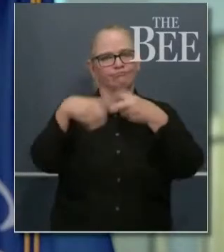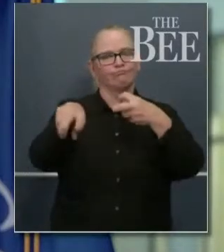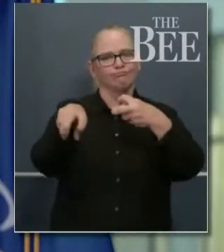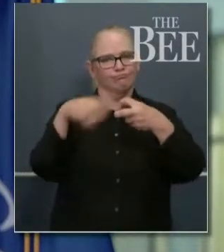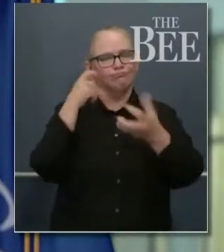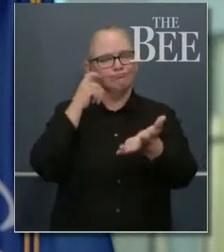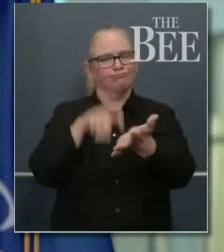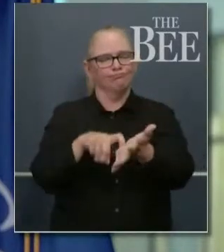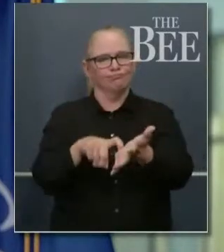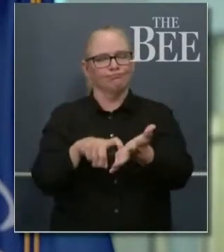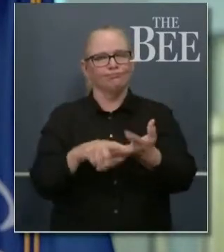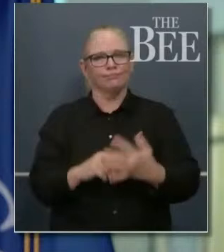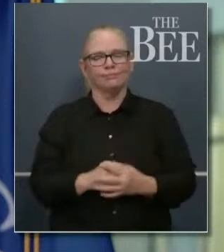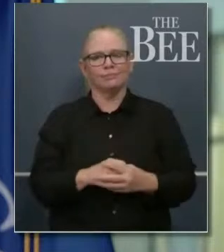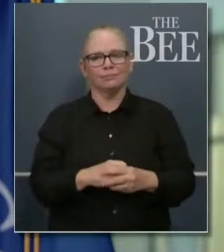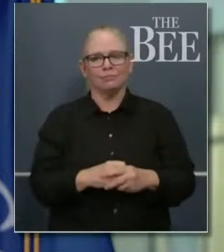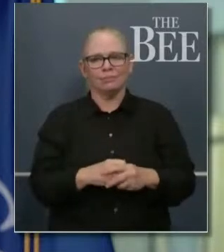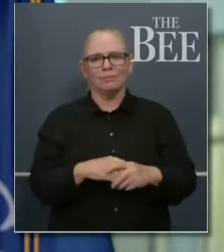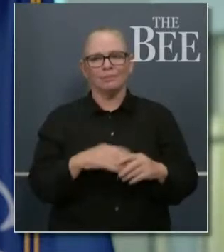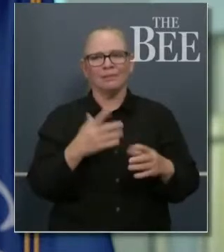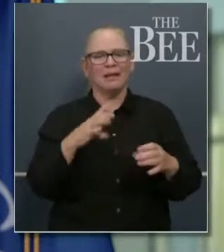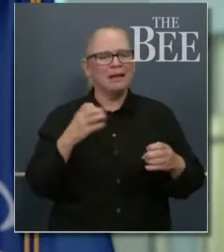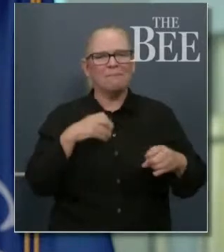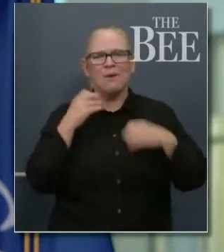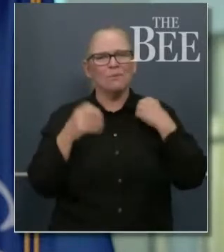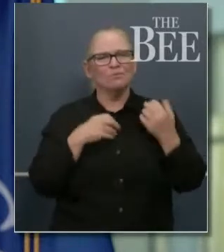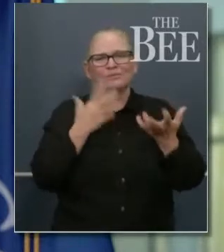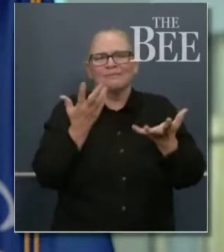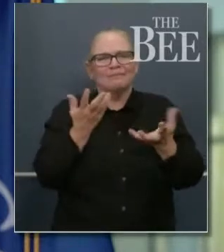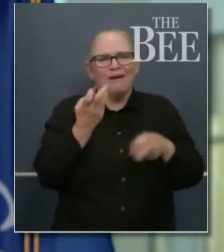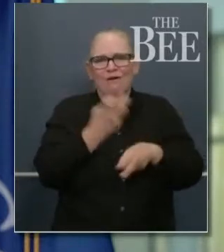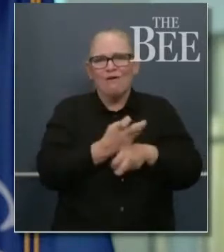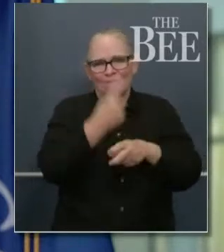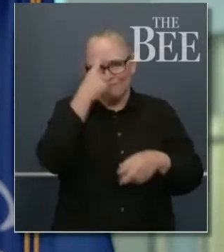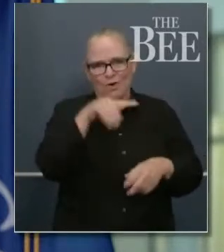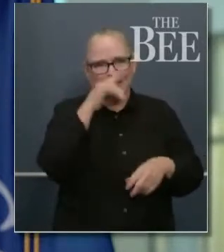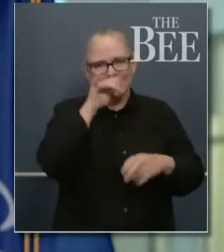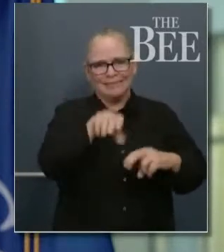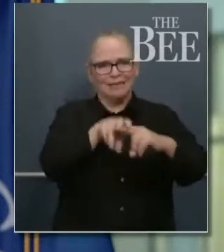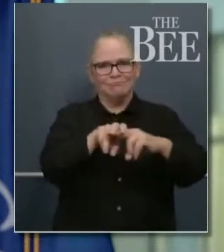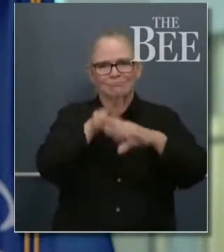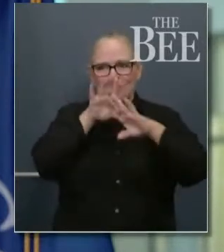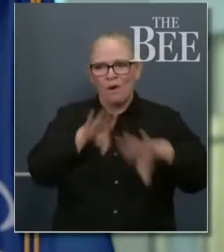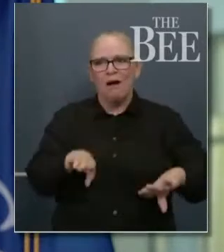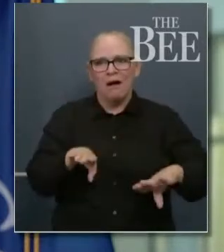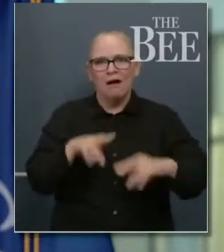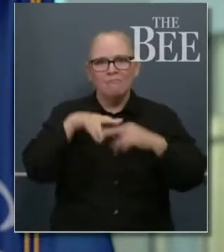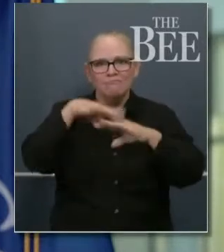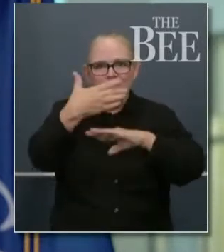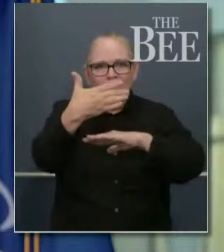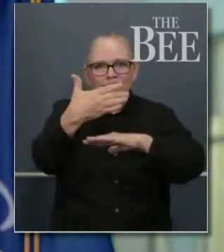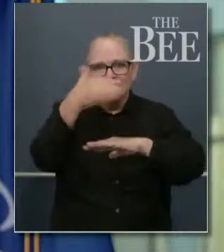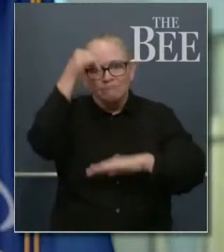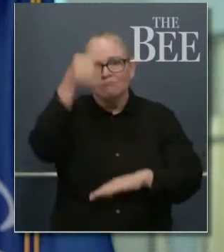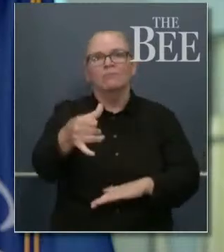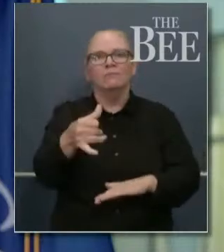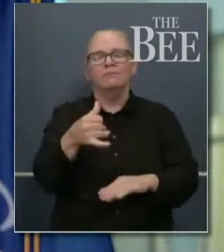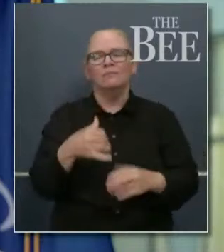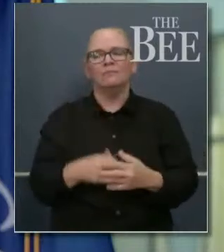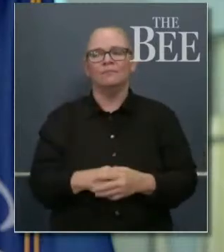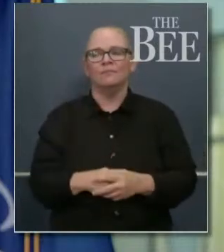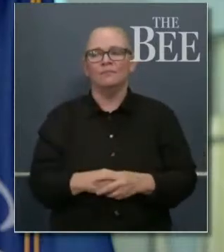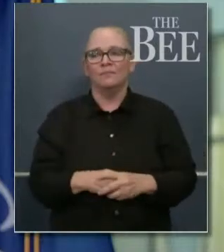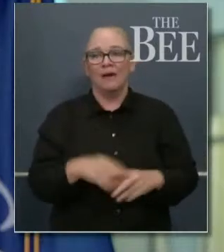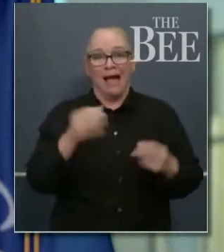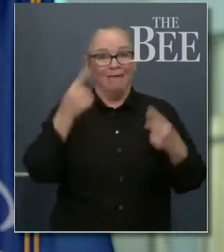so. There's a lot of emotion, a lot of intensity, not only for our kids, but for our parents, for me,